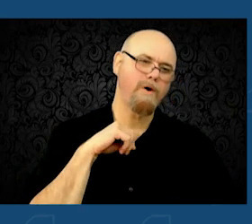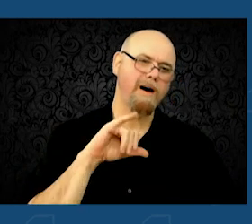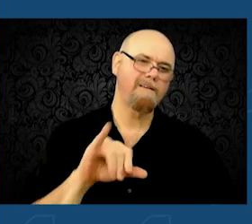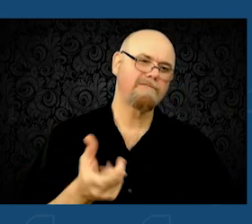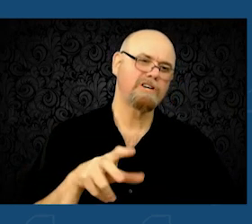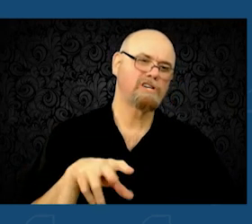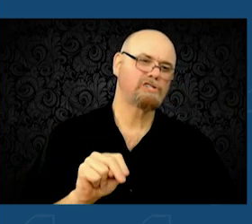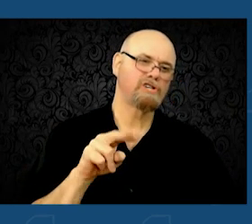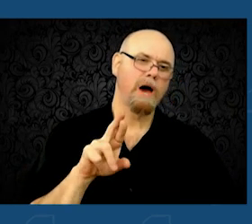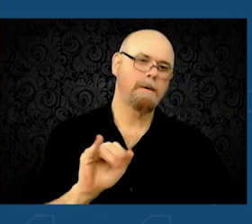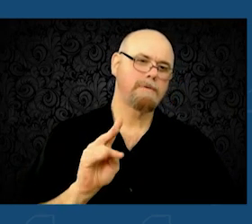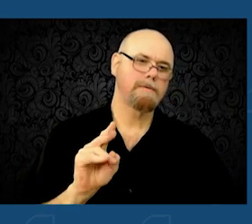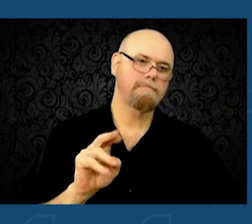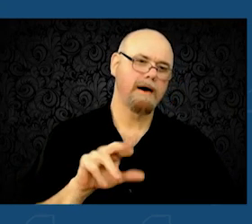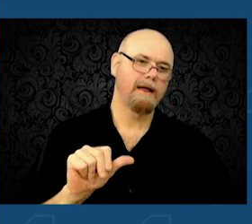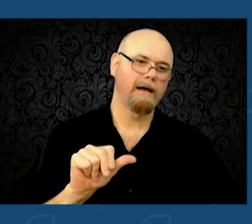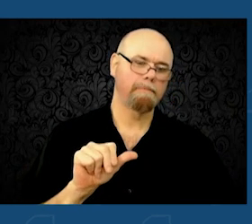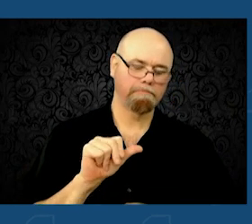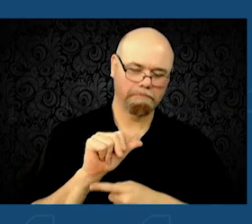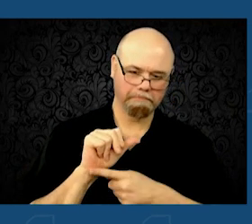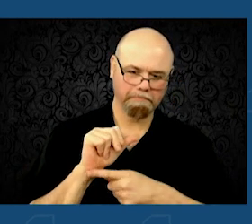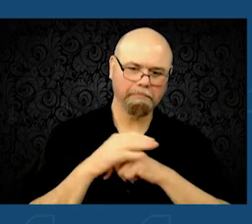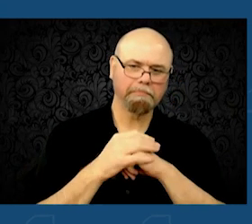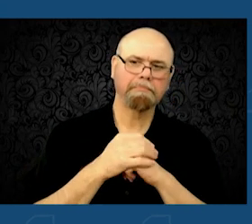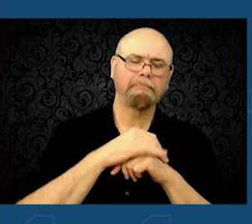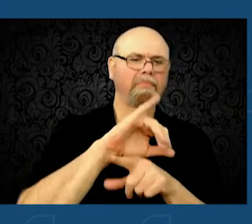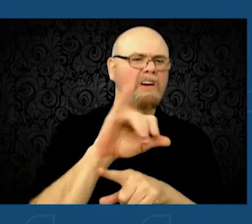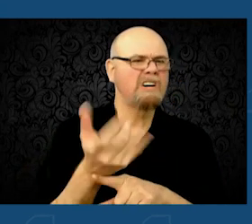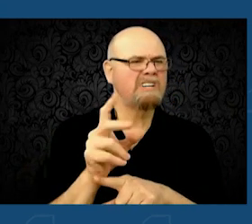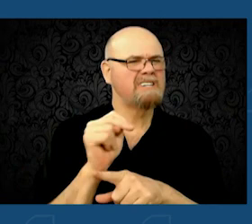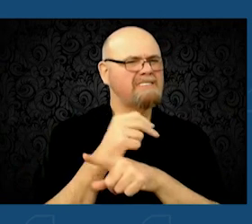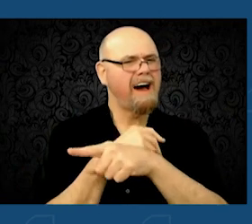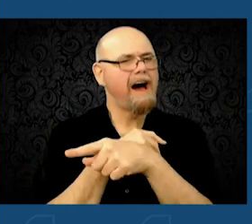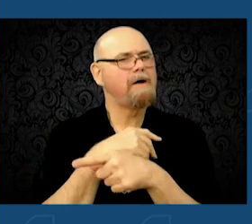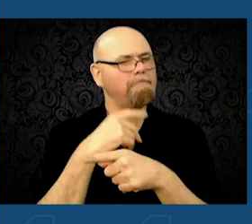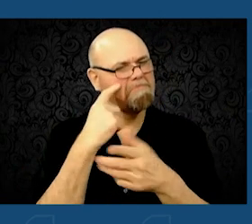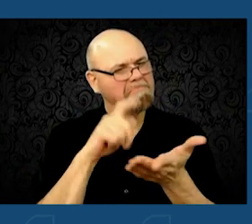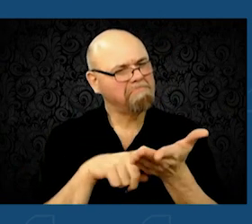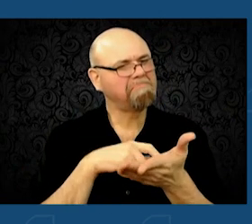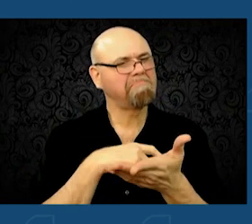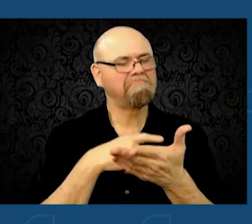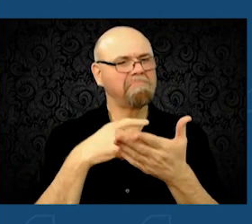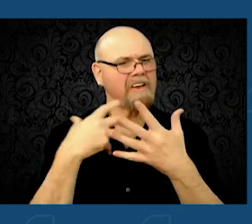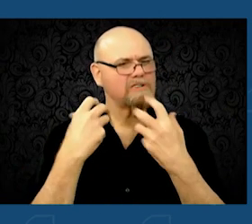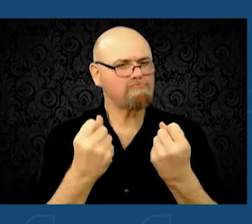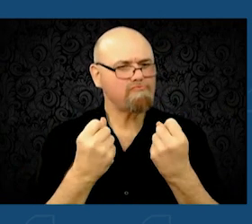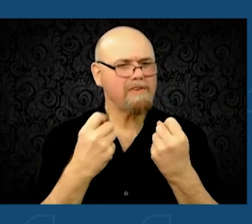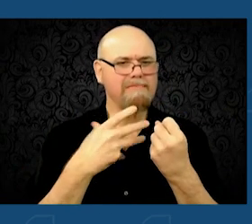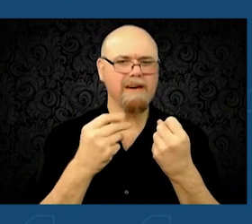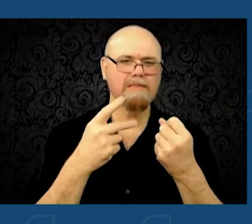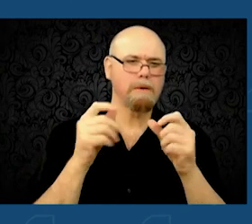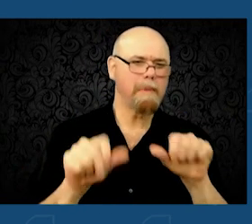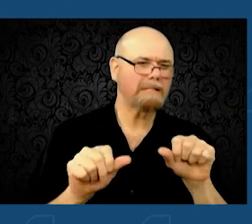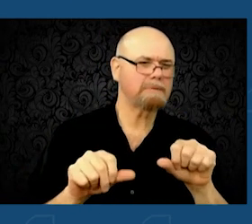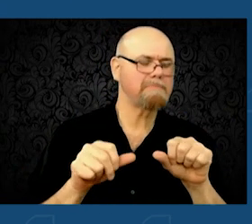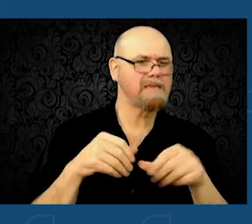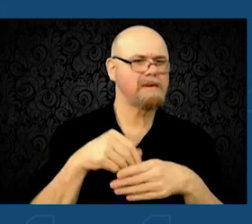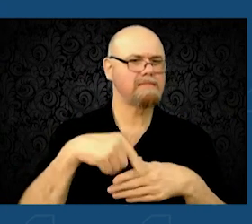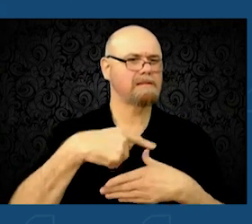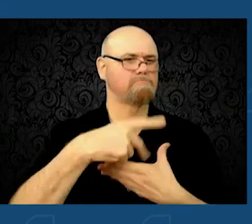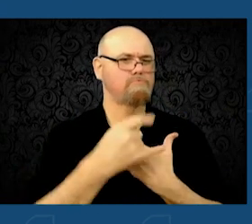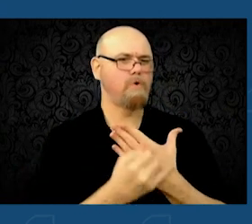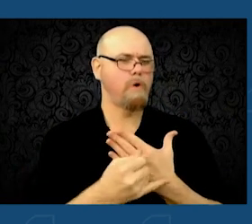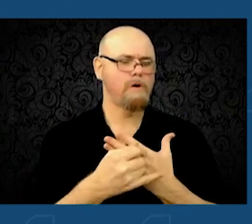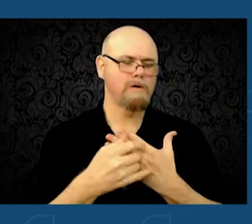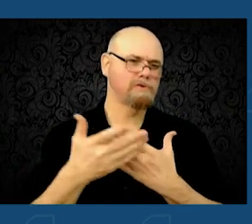Rivera. John recognized the strength and the possibility in this program early on, and he recognized it, of